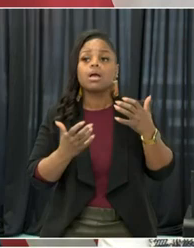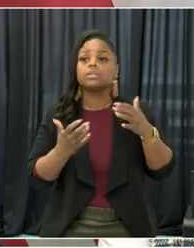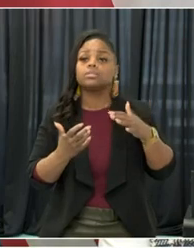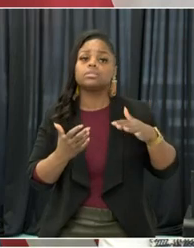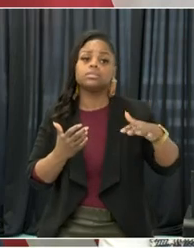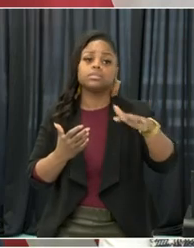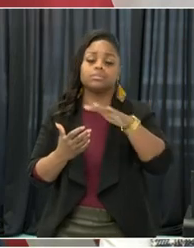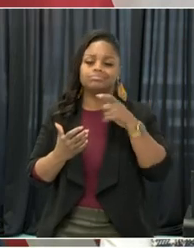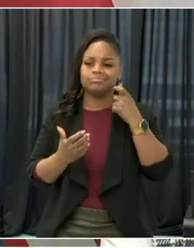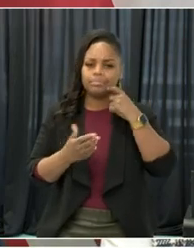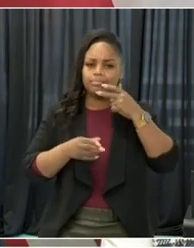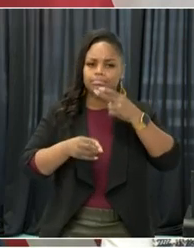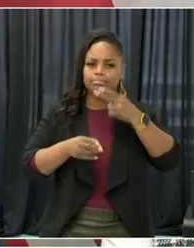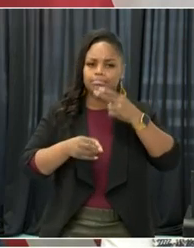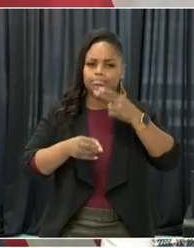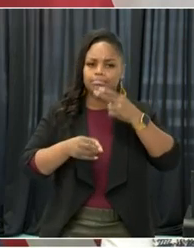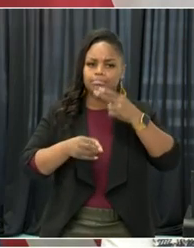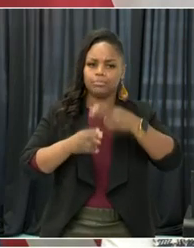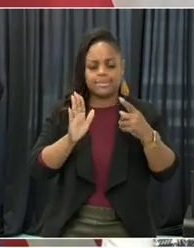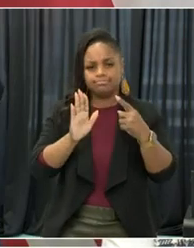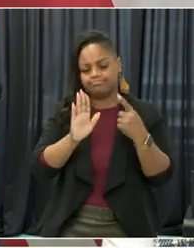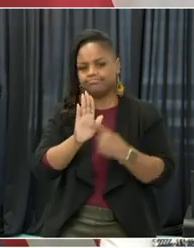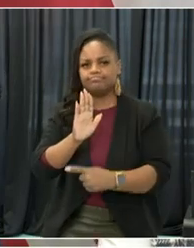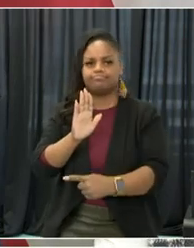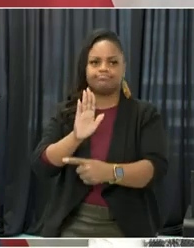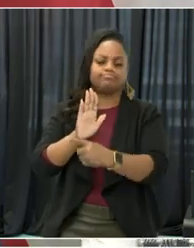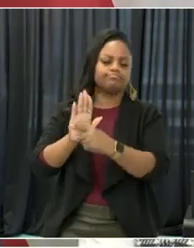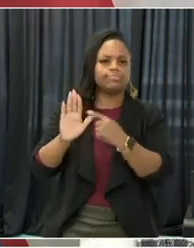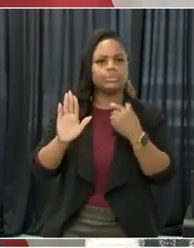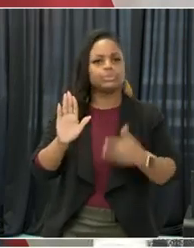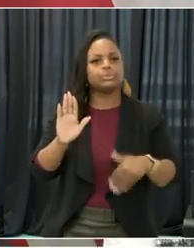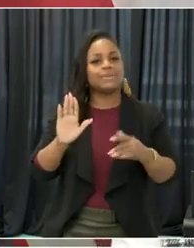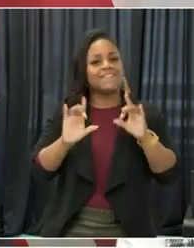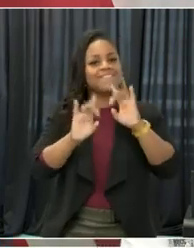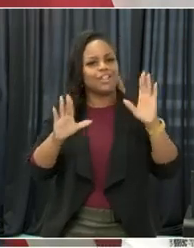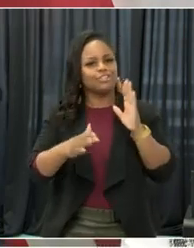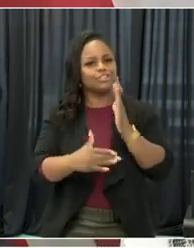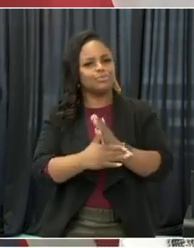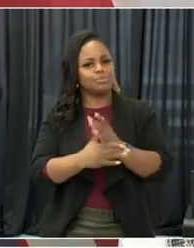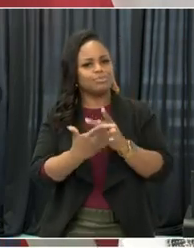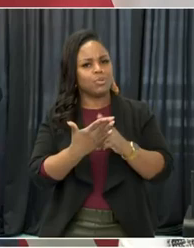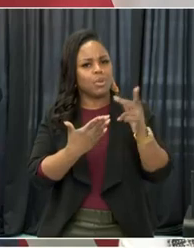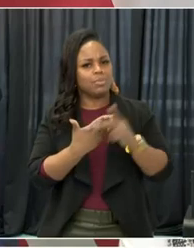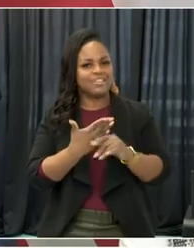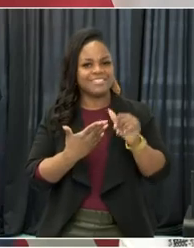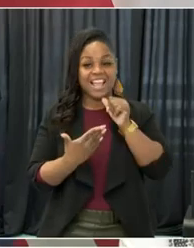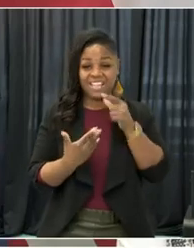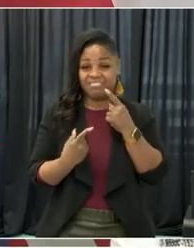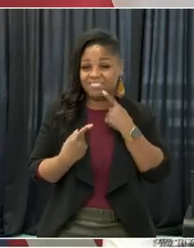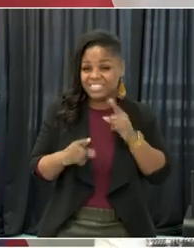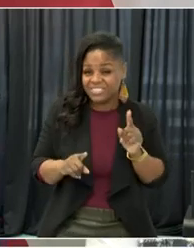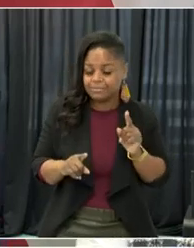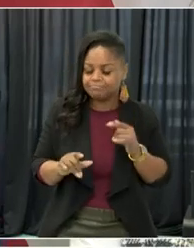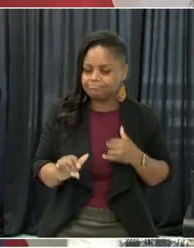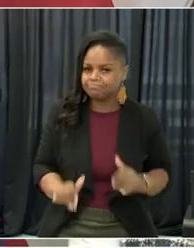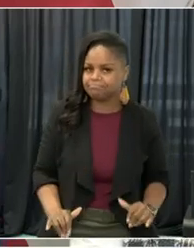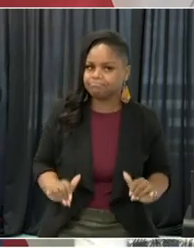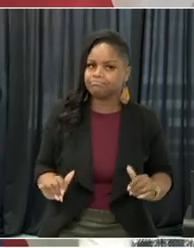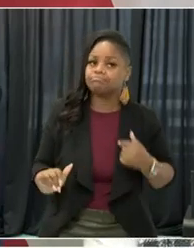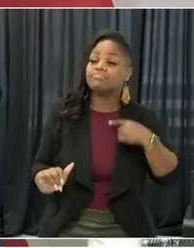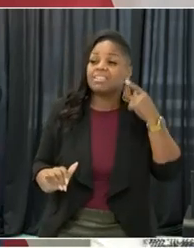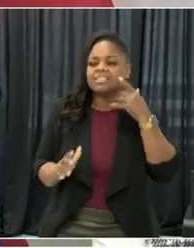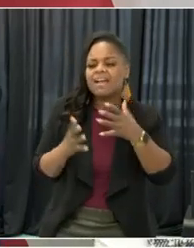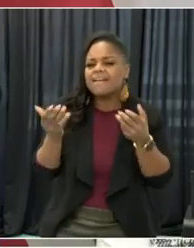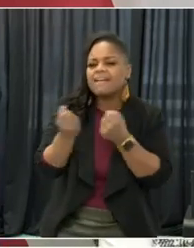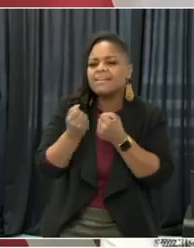that there's a lot of criticism of violence interruption programs, and I think there's a lot of support for them too.